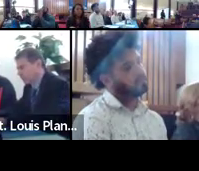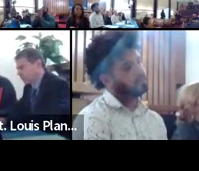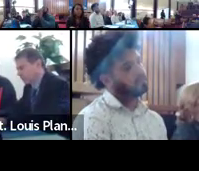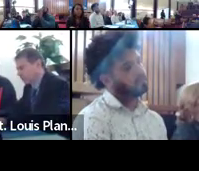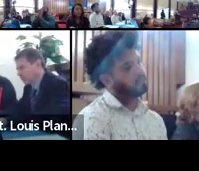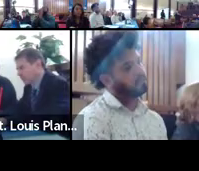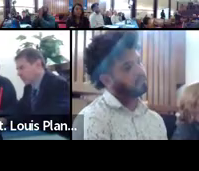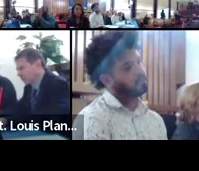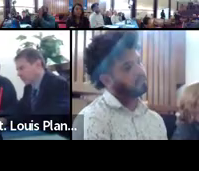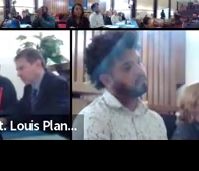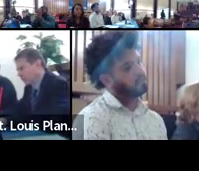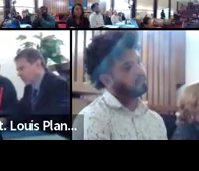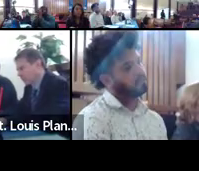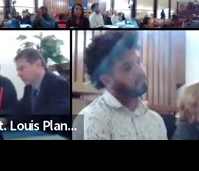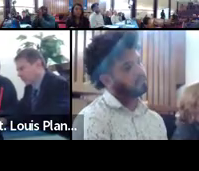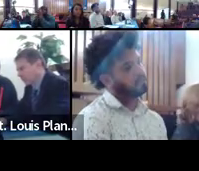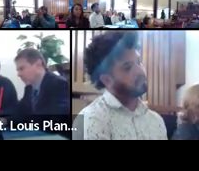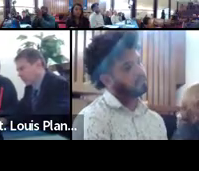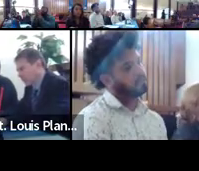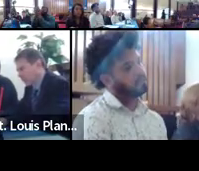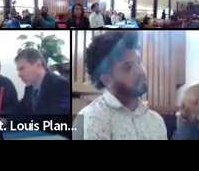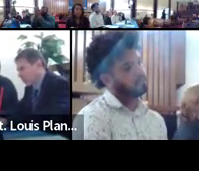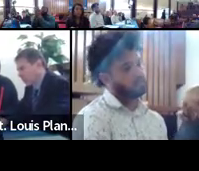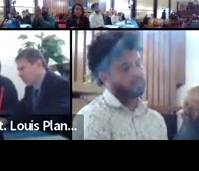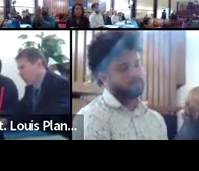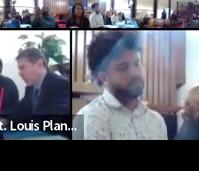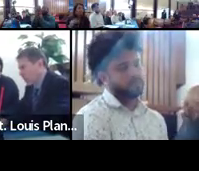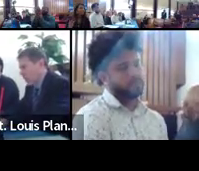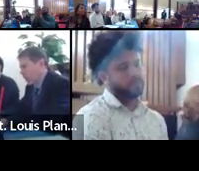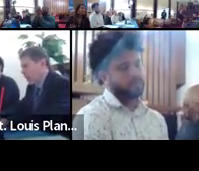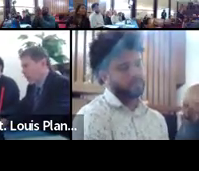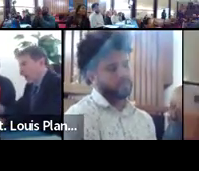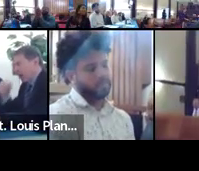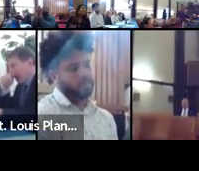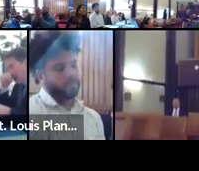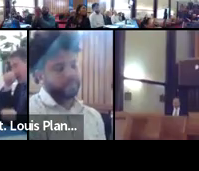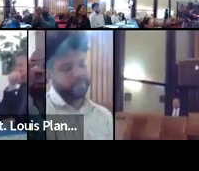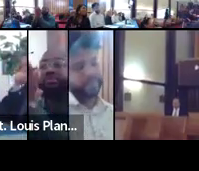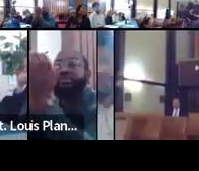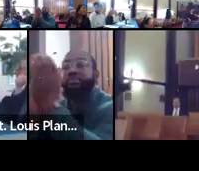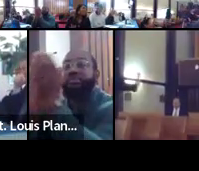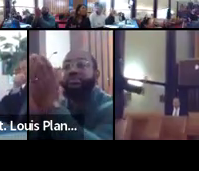made in the past with my group. Thank you. Thank you.